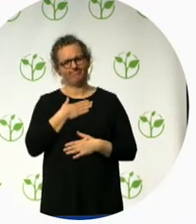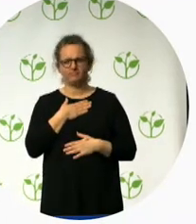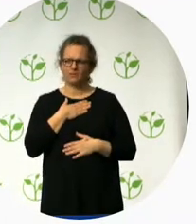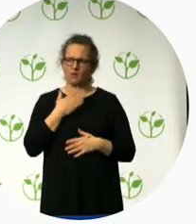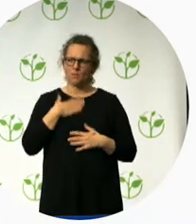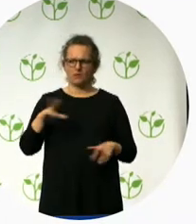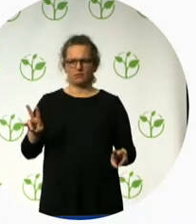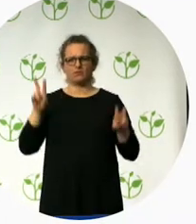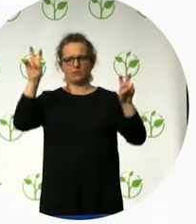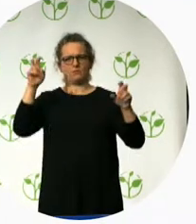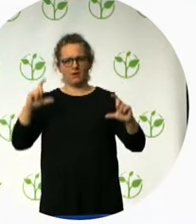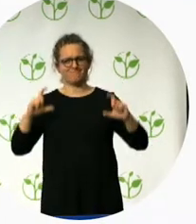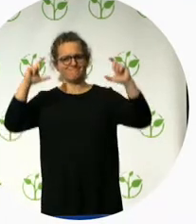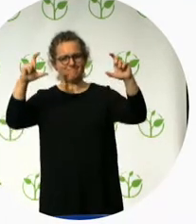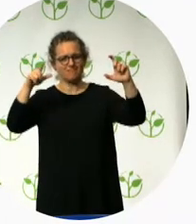families